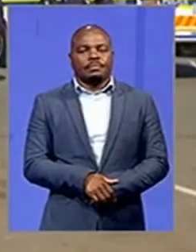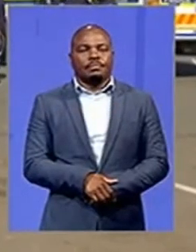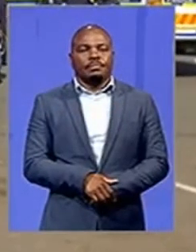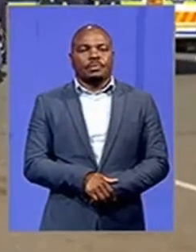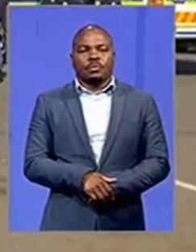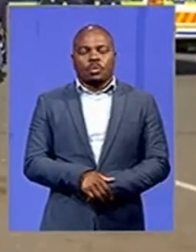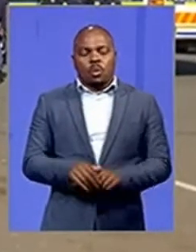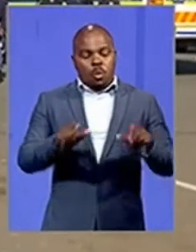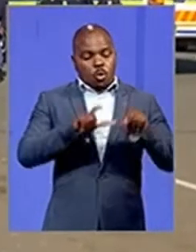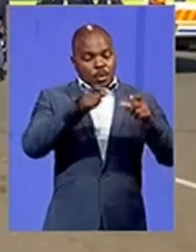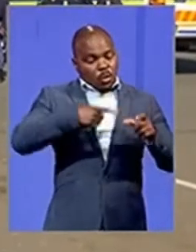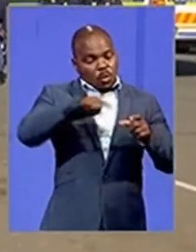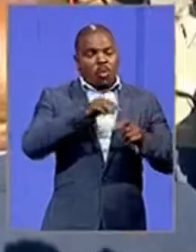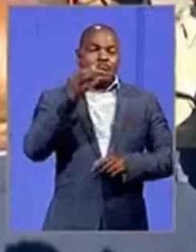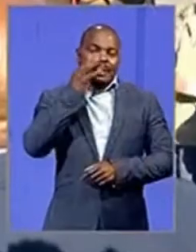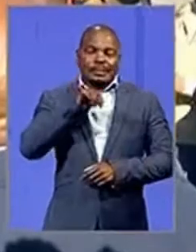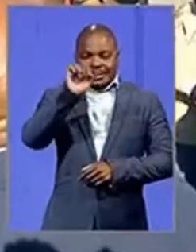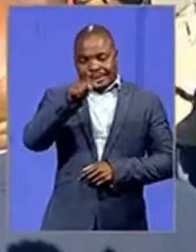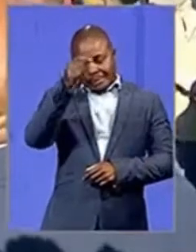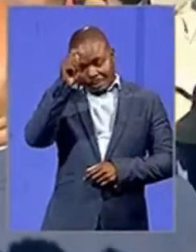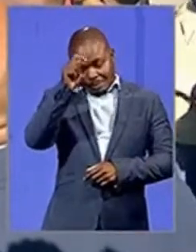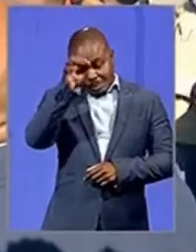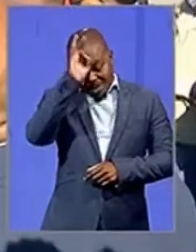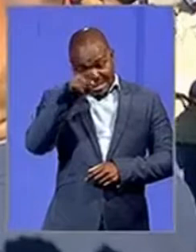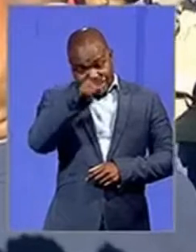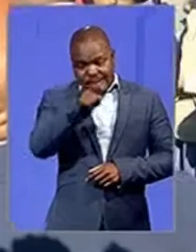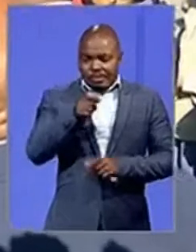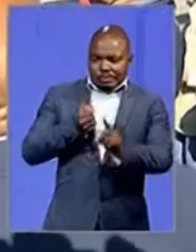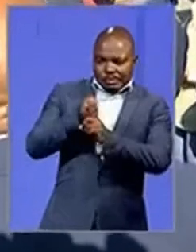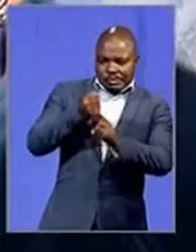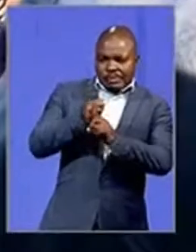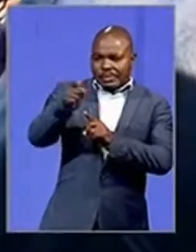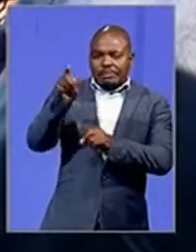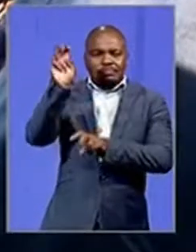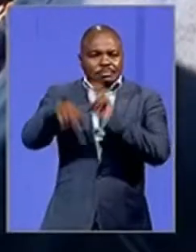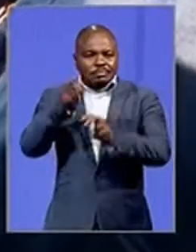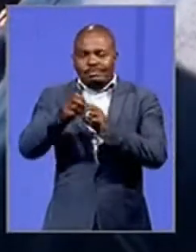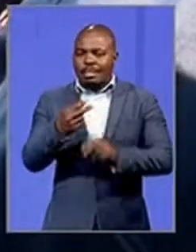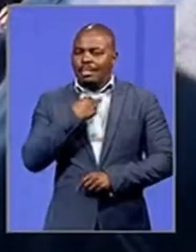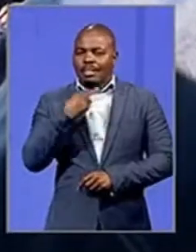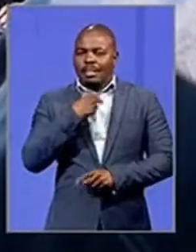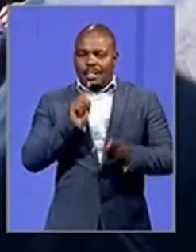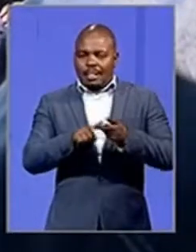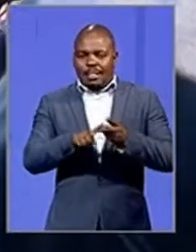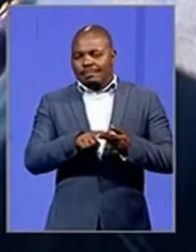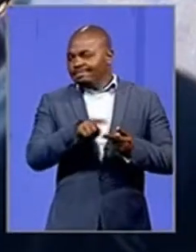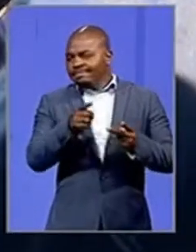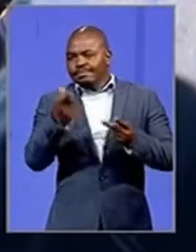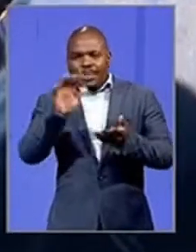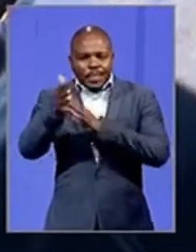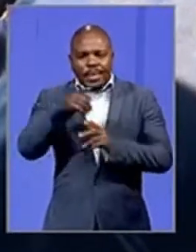Dikomiti tsotlhe di dumetse fa sepodisi se ne se retelelwa ke go tsibogela dikhuduego le go thukuthwa go diragetsweng mo mafelong